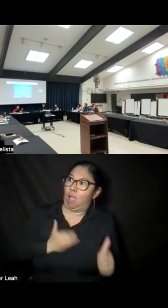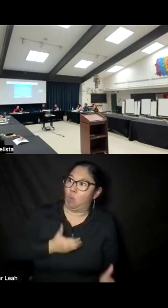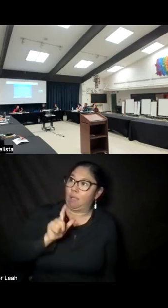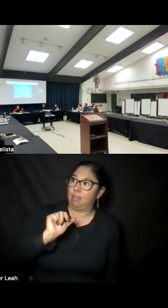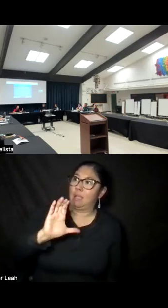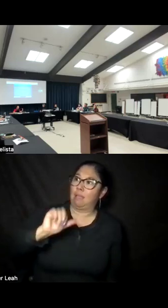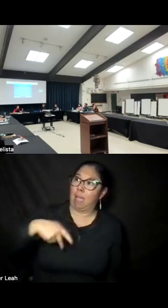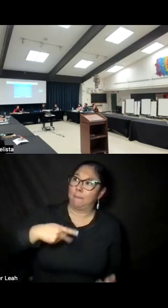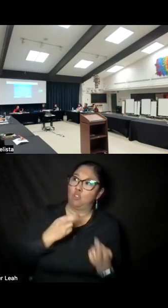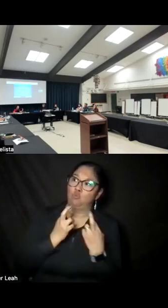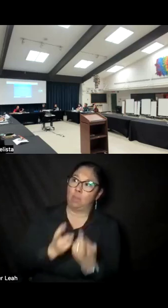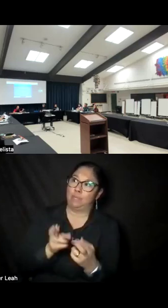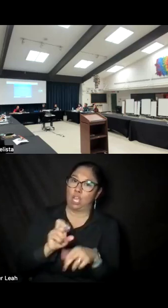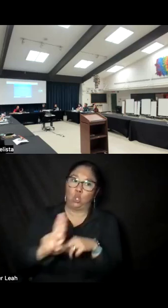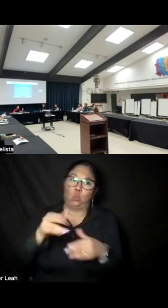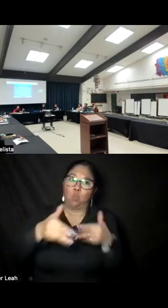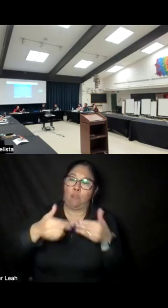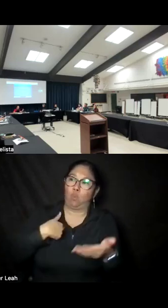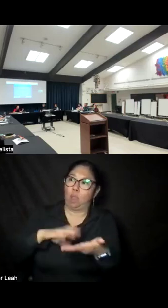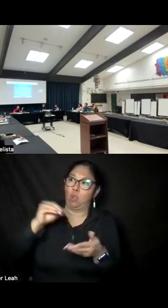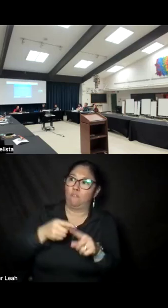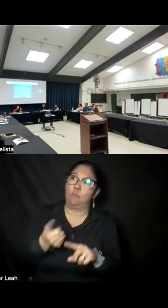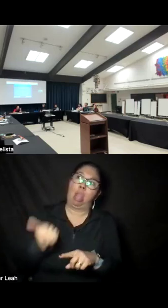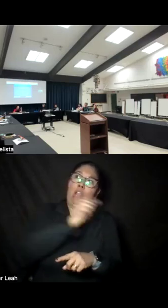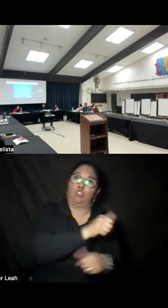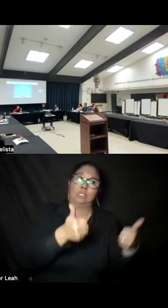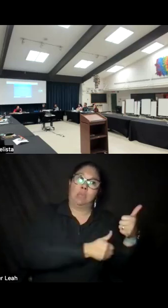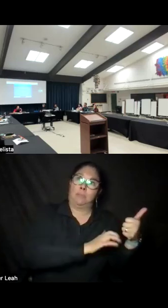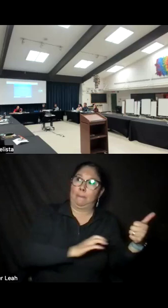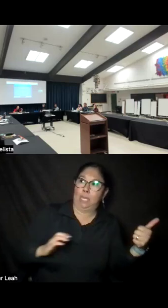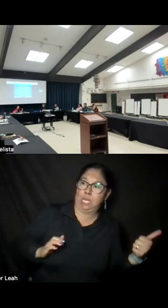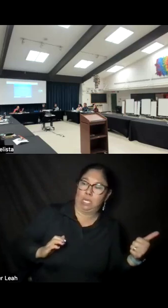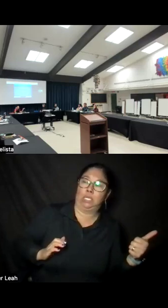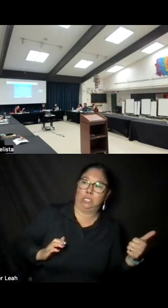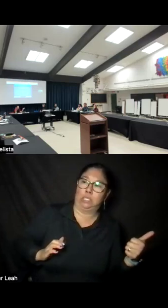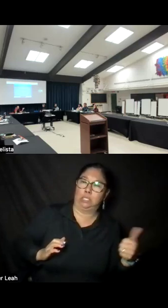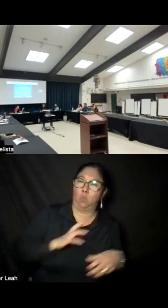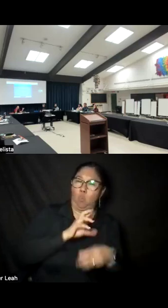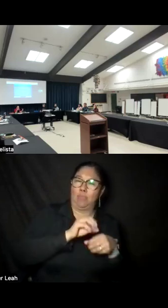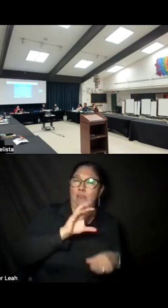can use what we learn from our other subcommittees as demonstrated in the flow chart,